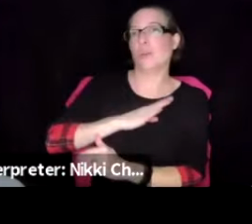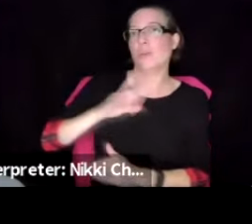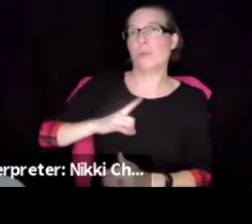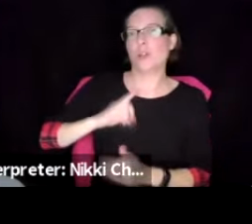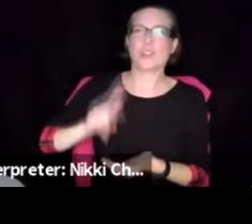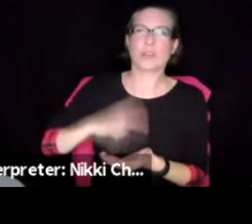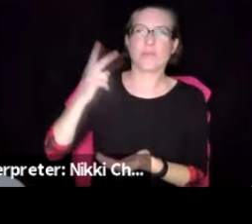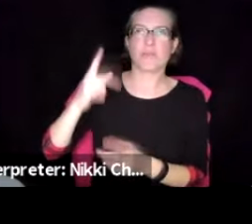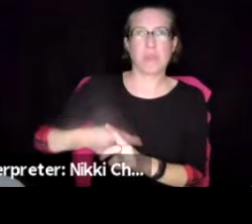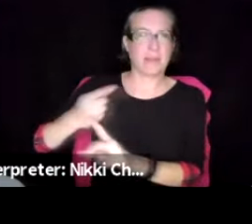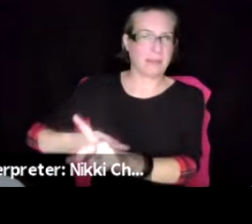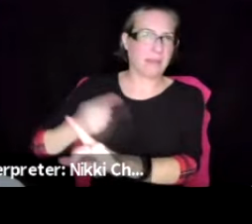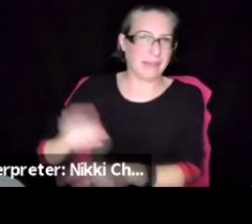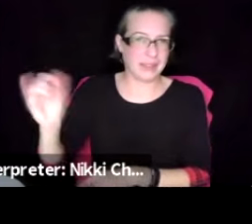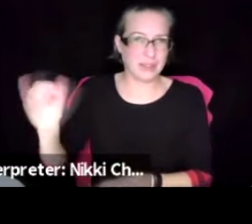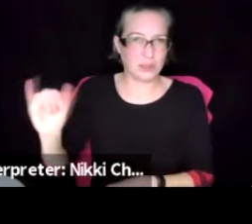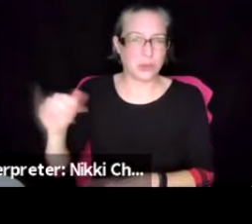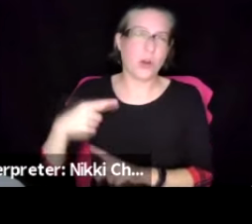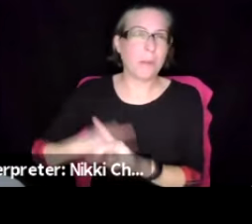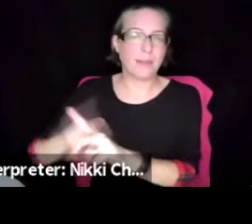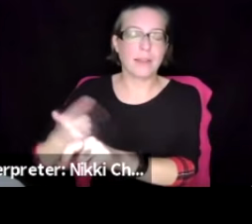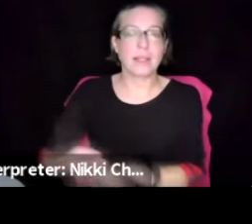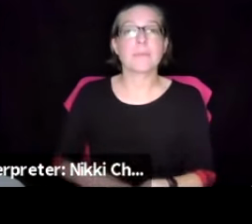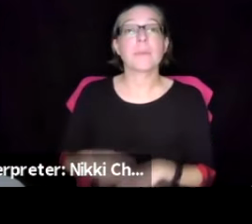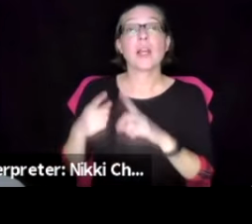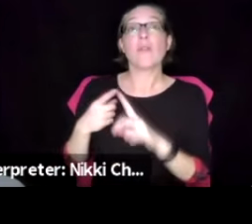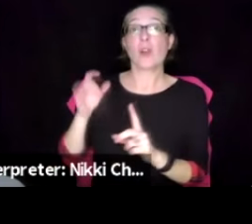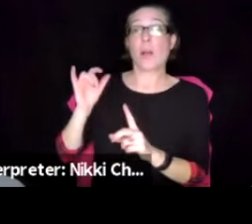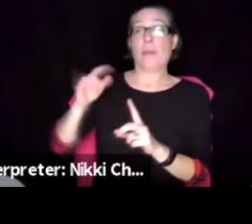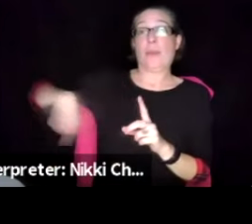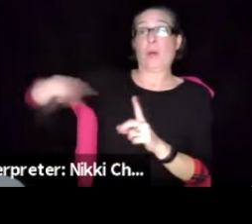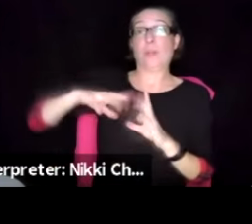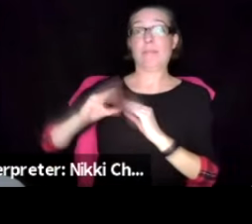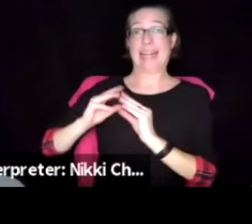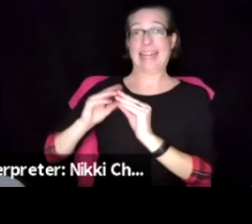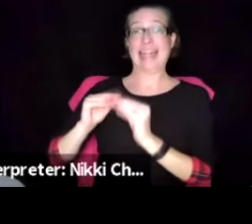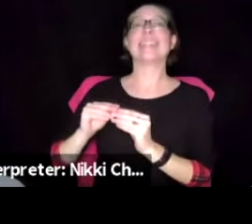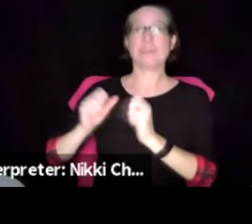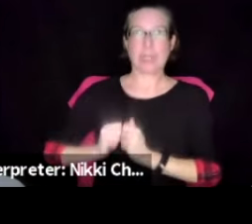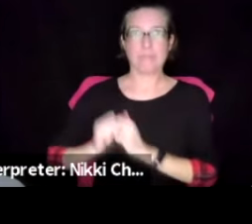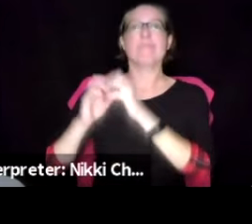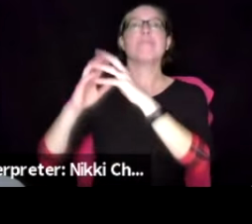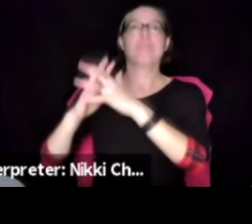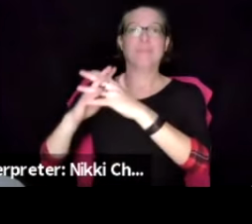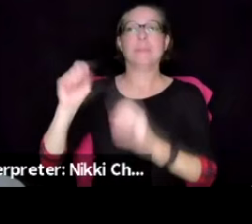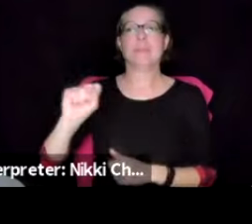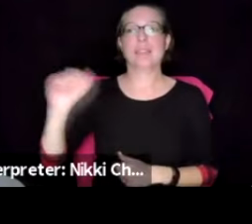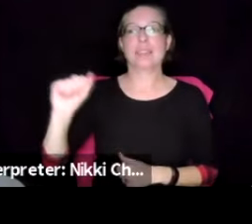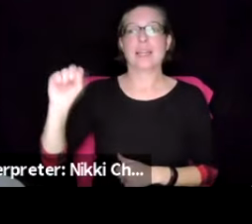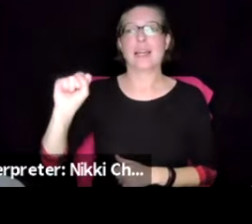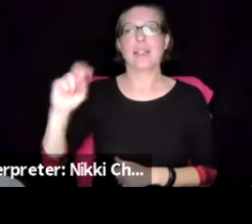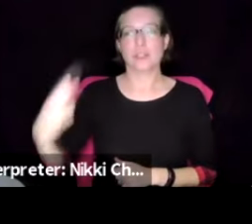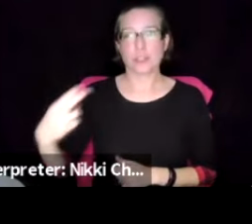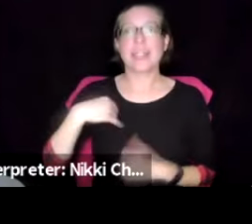And since then, from those meetings, SASH came about, and we've since moved to online meetings. But I'm going to pass it